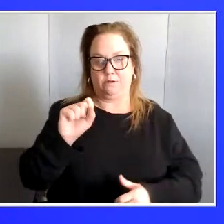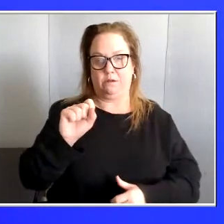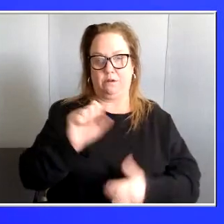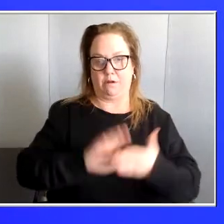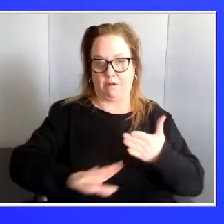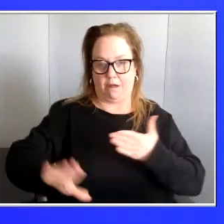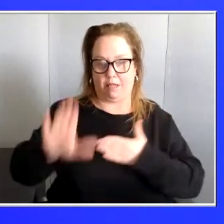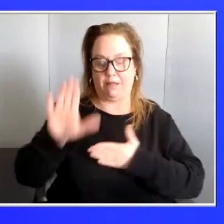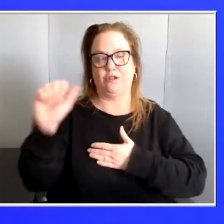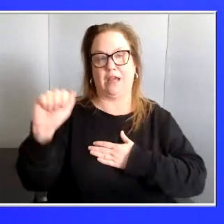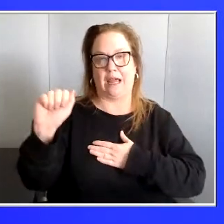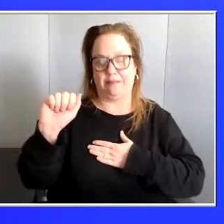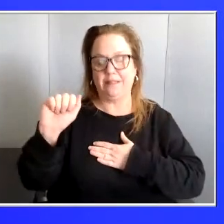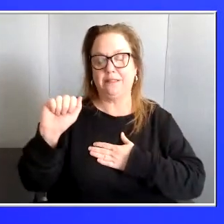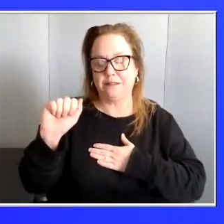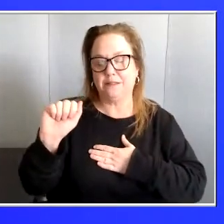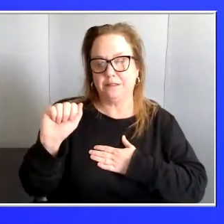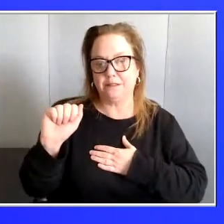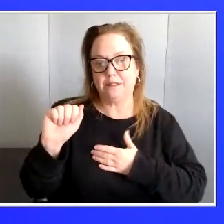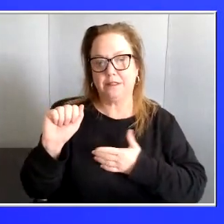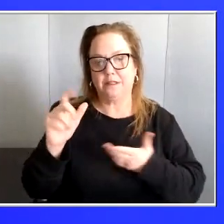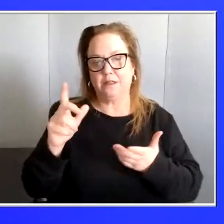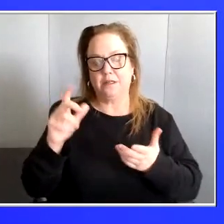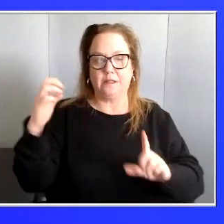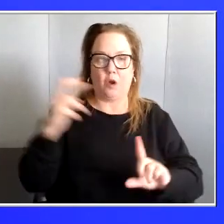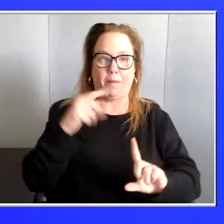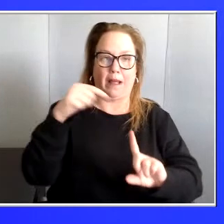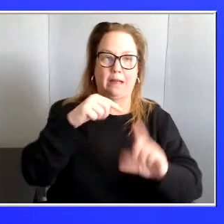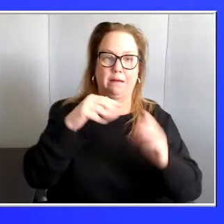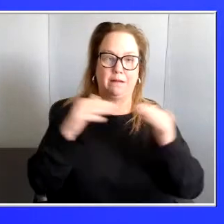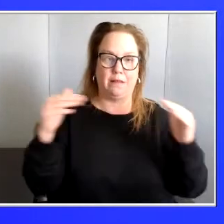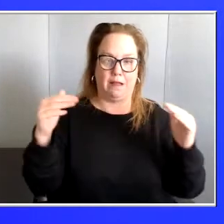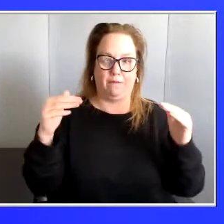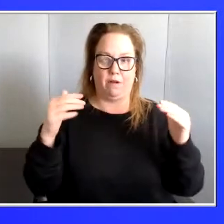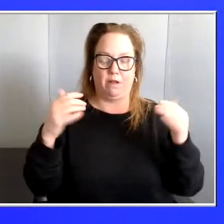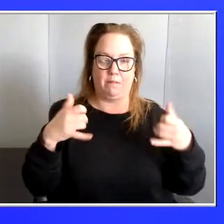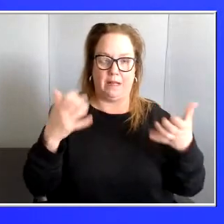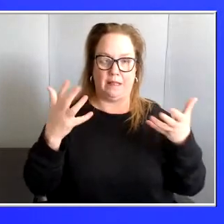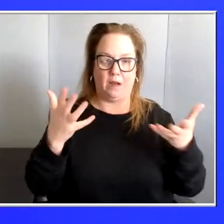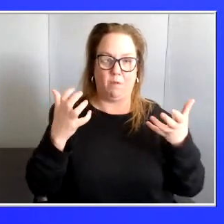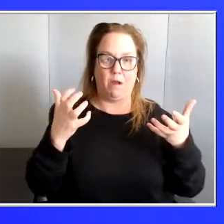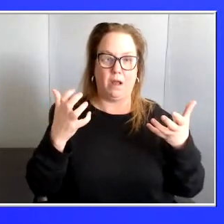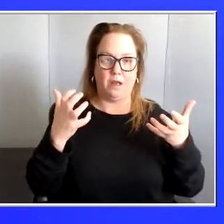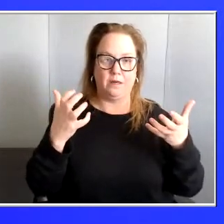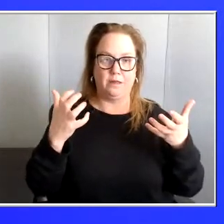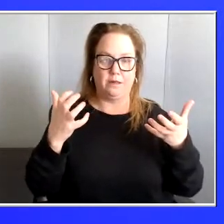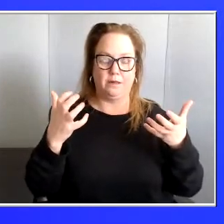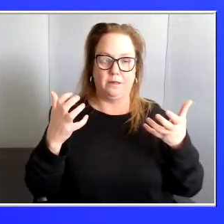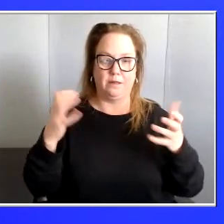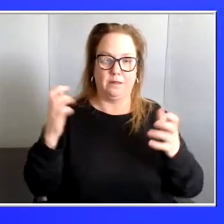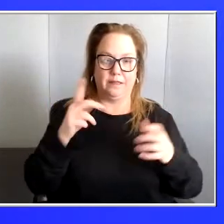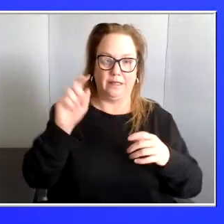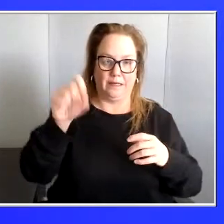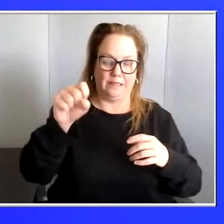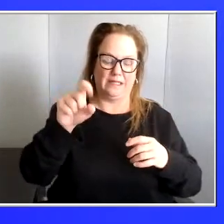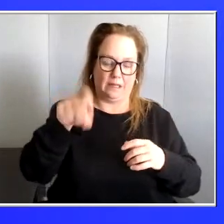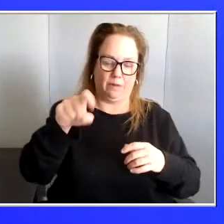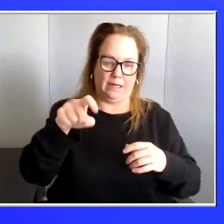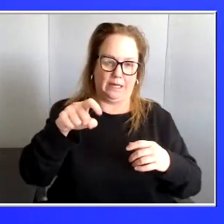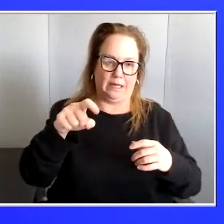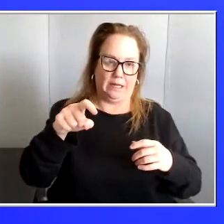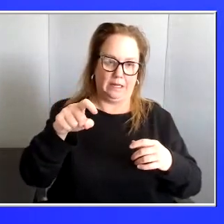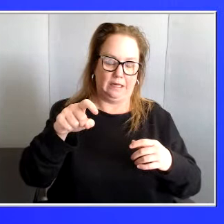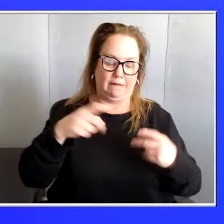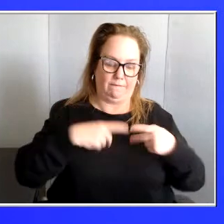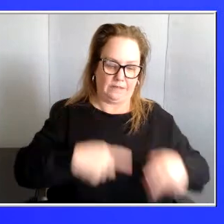athletes, to be able to get back to the level of play that they want and need to be able to do, then yes, they would need not only physical